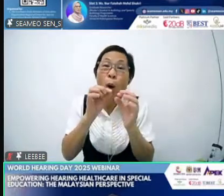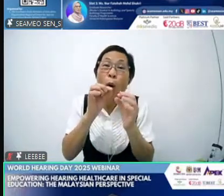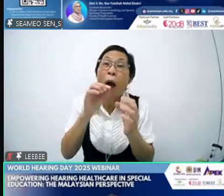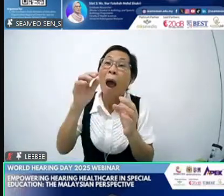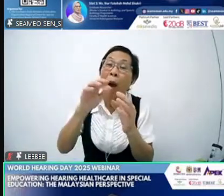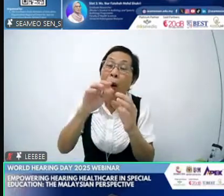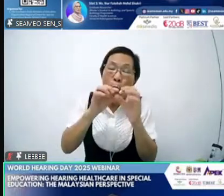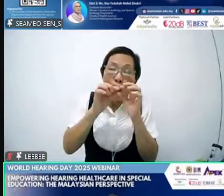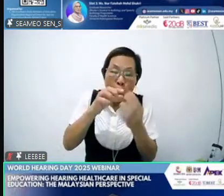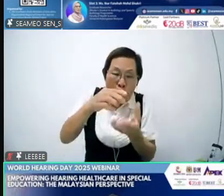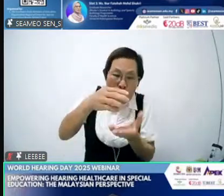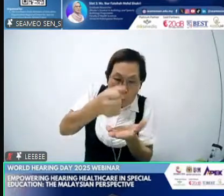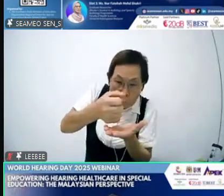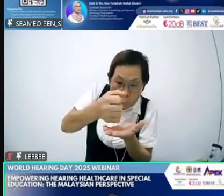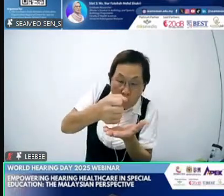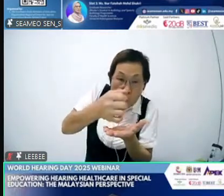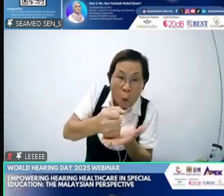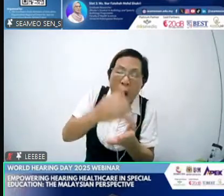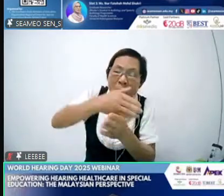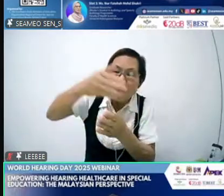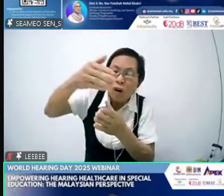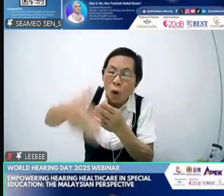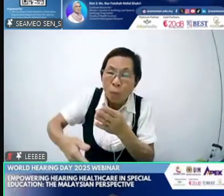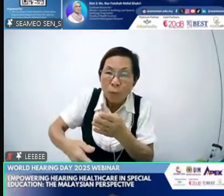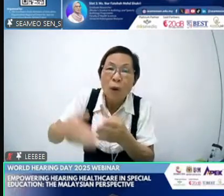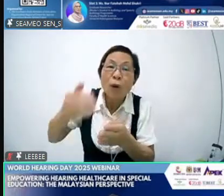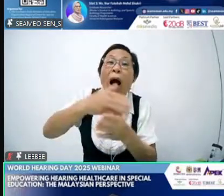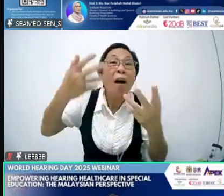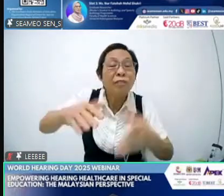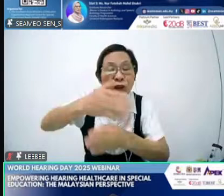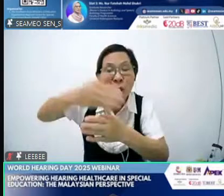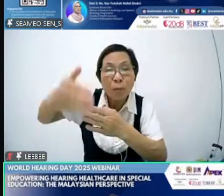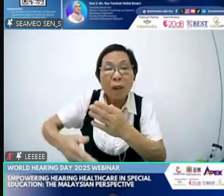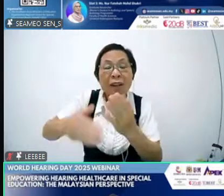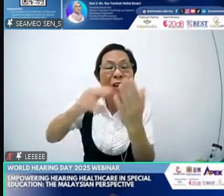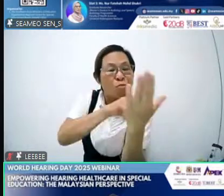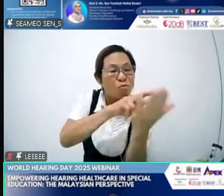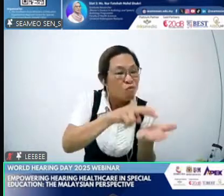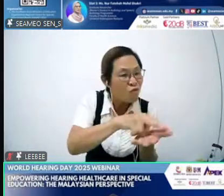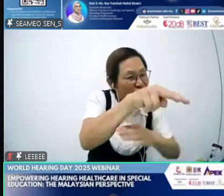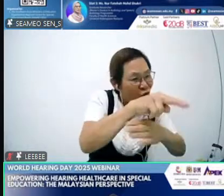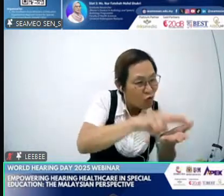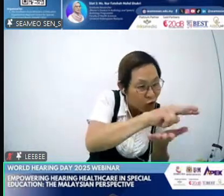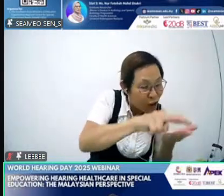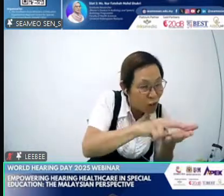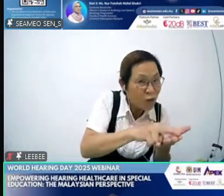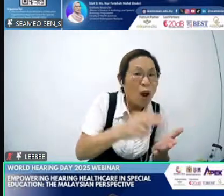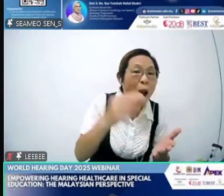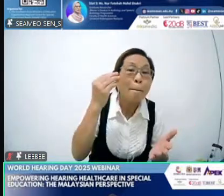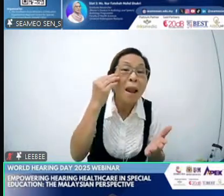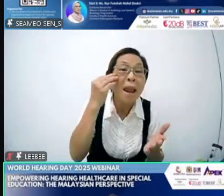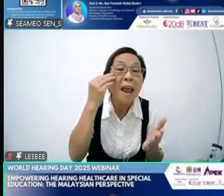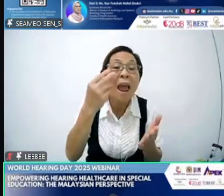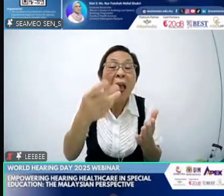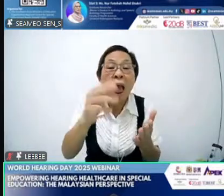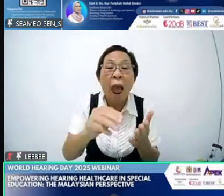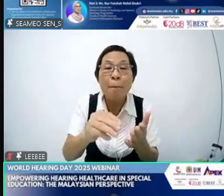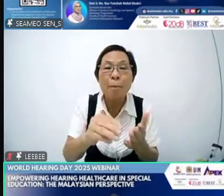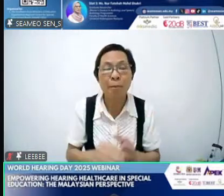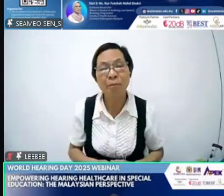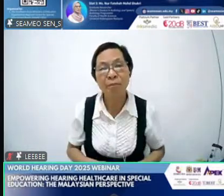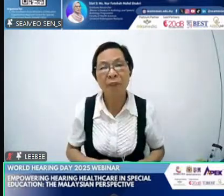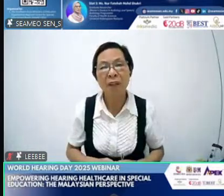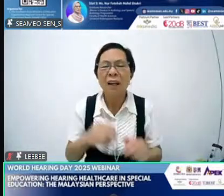often after completing the Malay Ham module. The results showed a clear improvement in daily care routines,